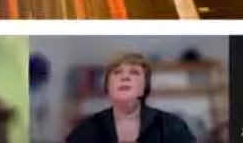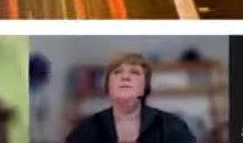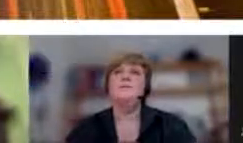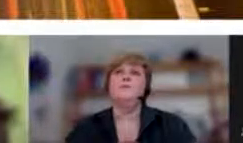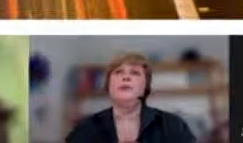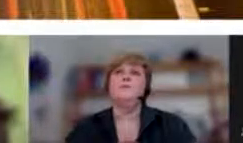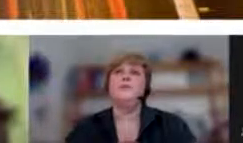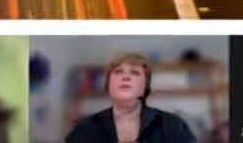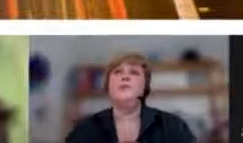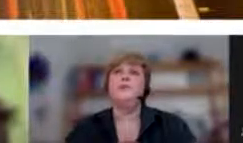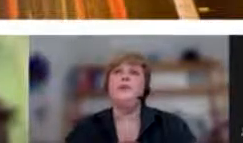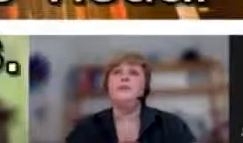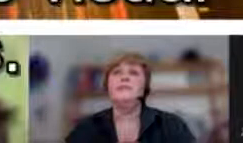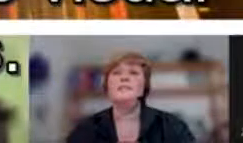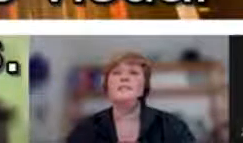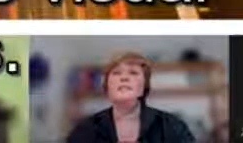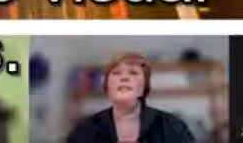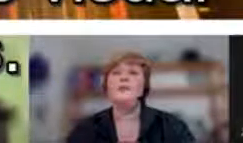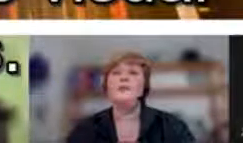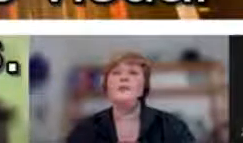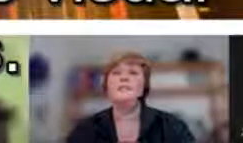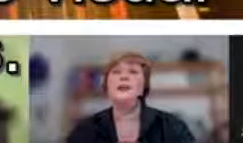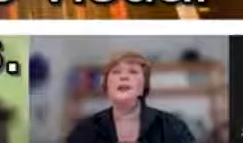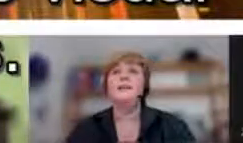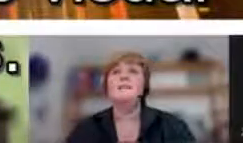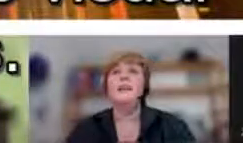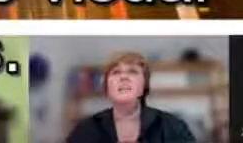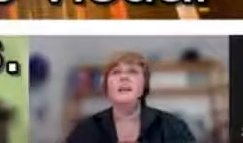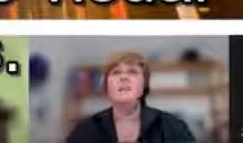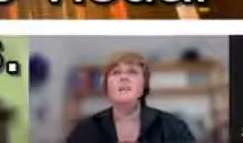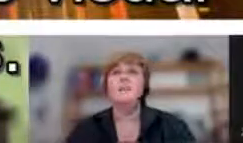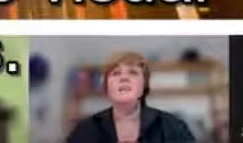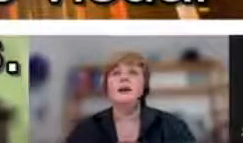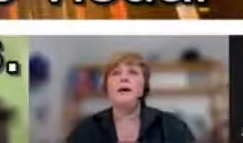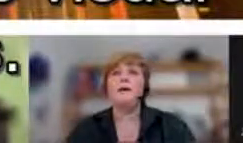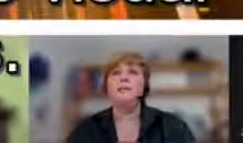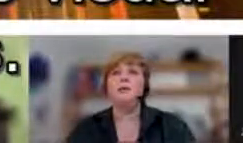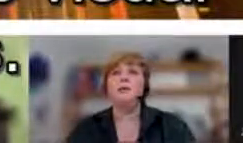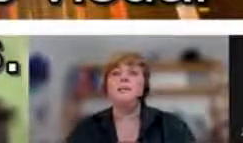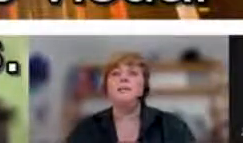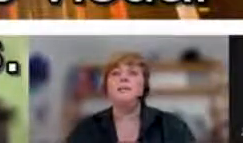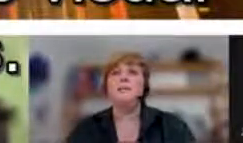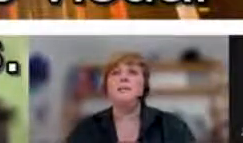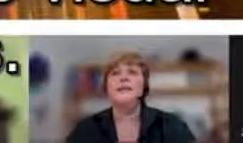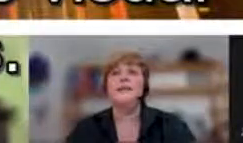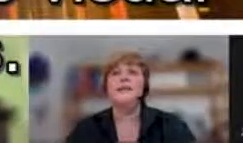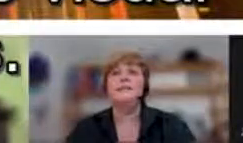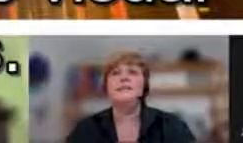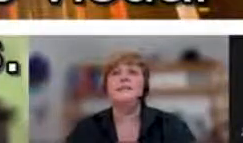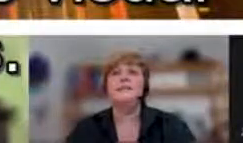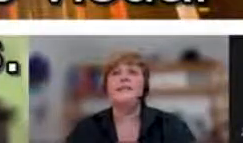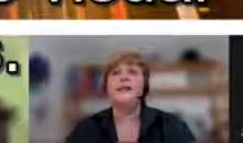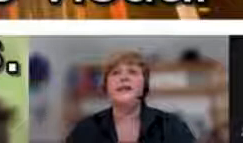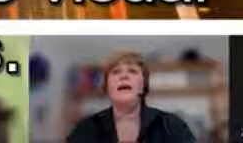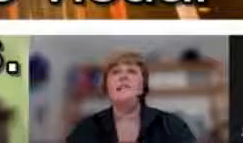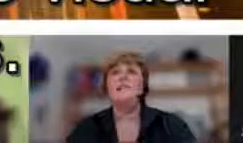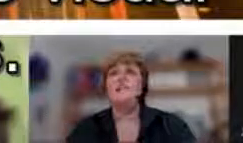lowered the height of the road between North Ockenden and South Ockenden to minimise visual impact to communities in these